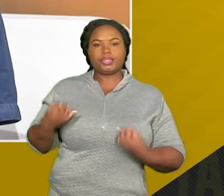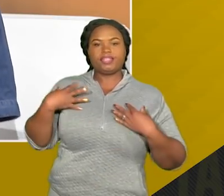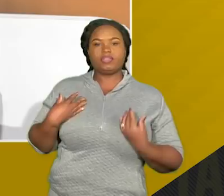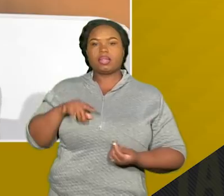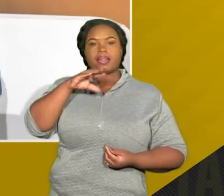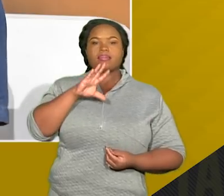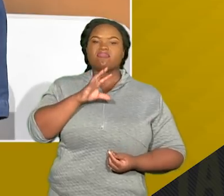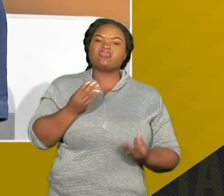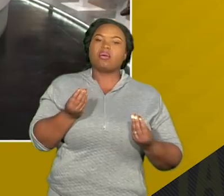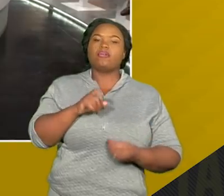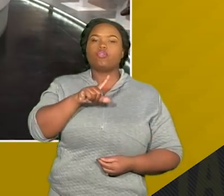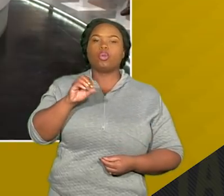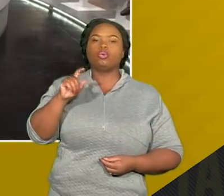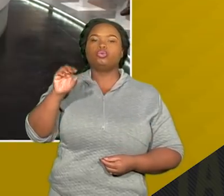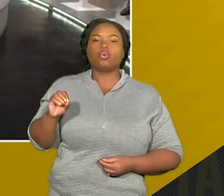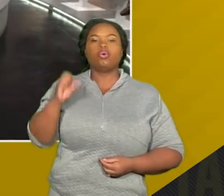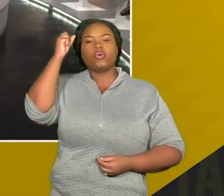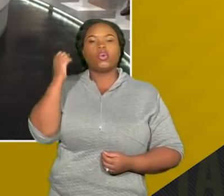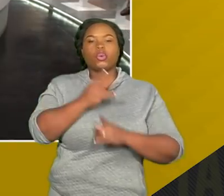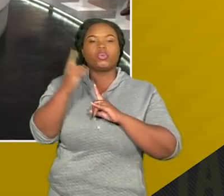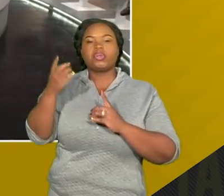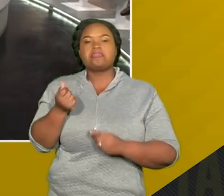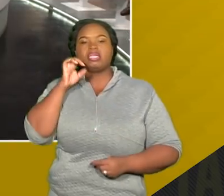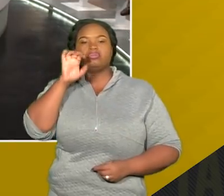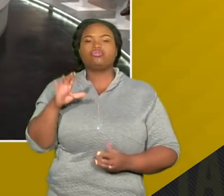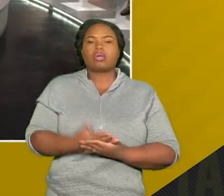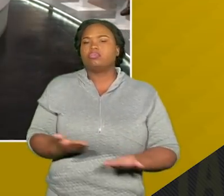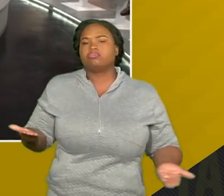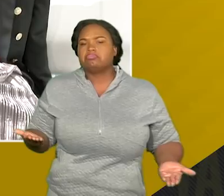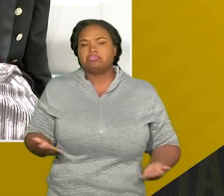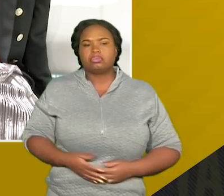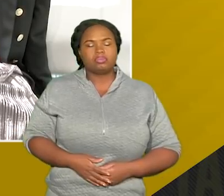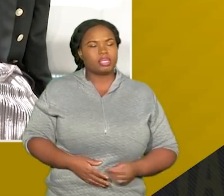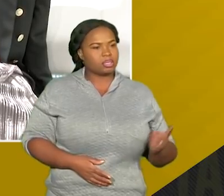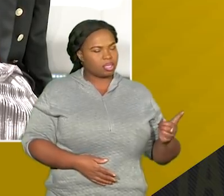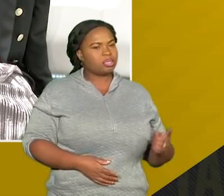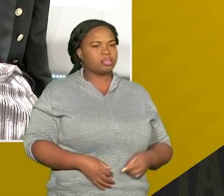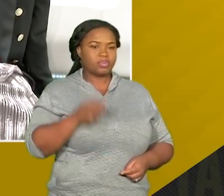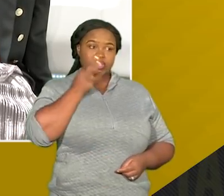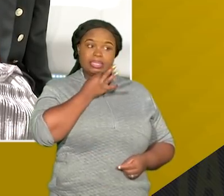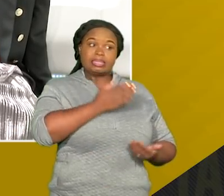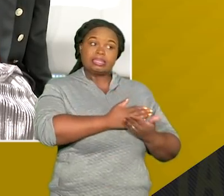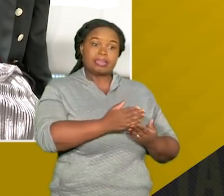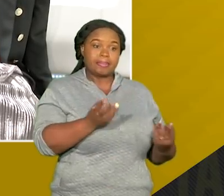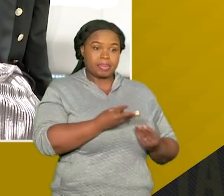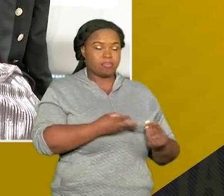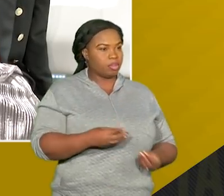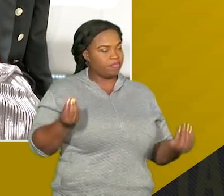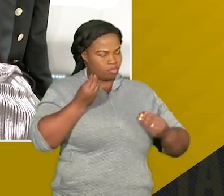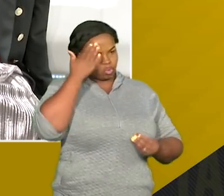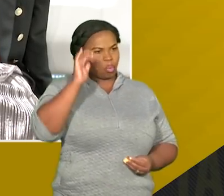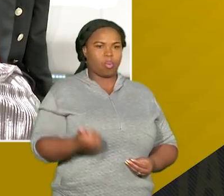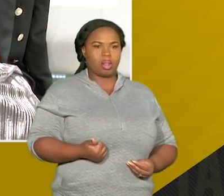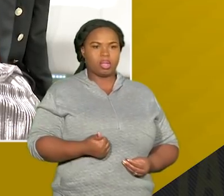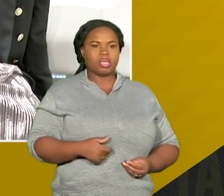what I mean? It's I think it's an excuse that we use as black people. But nang ukoka testele kuti kukhona abantu okwaziwa ukuthi